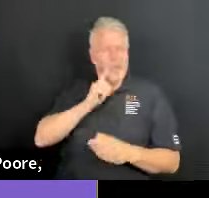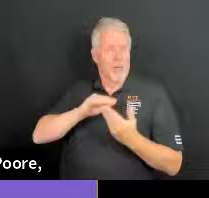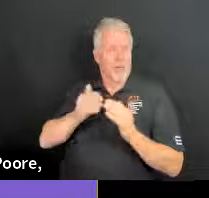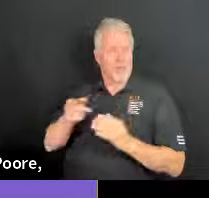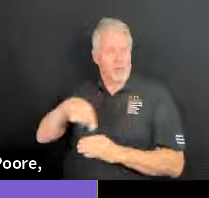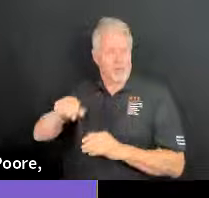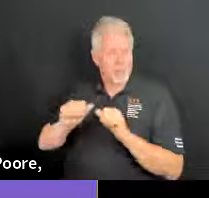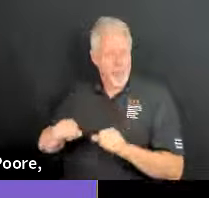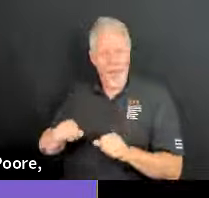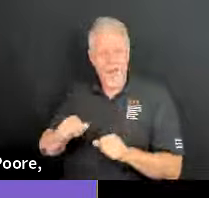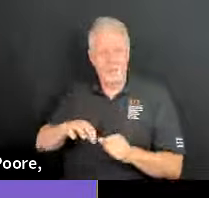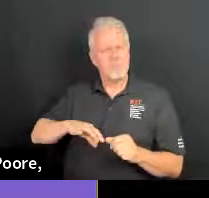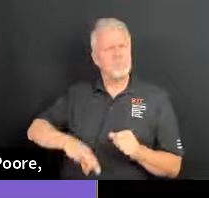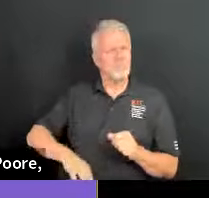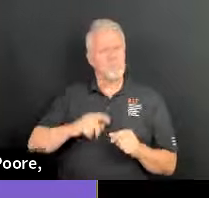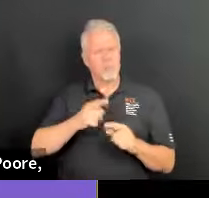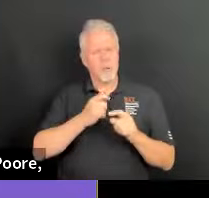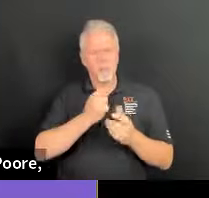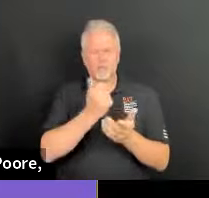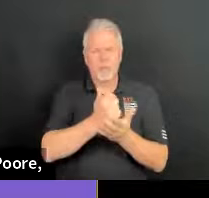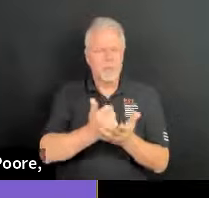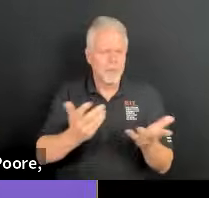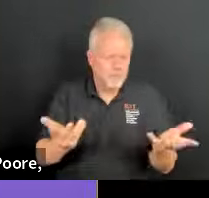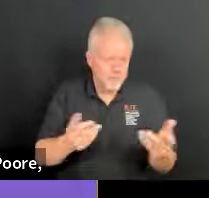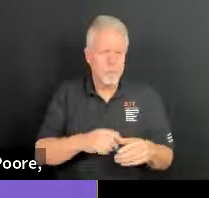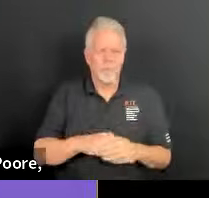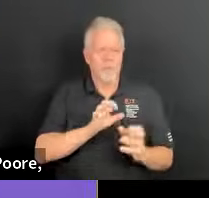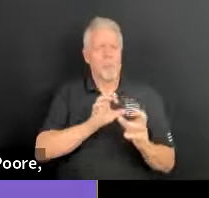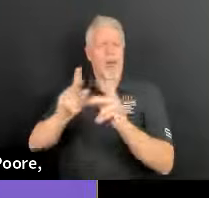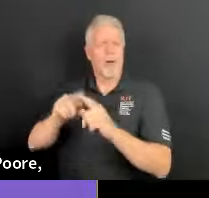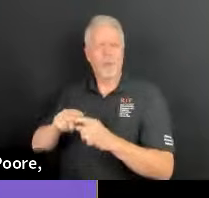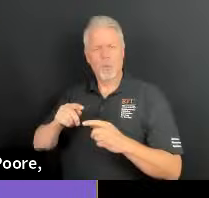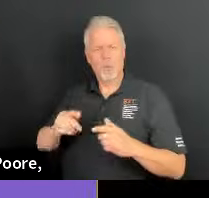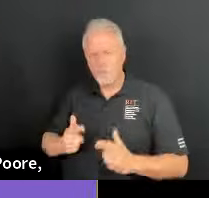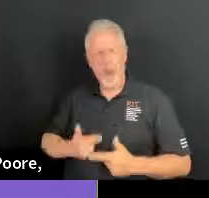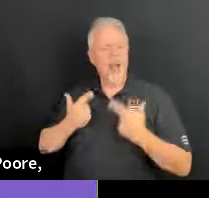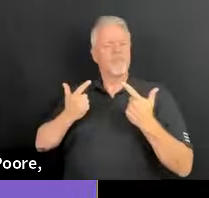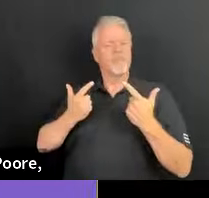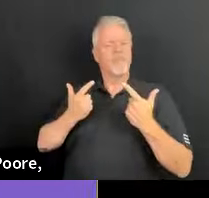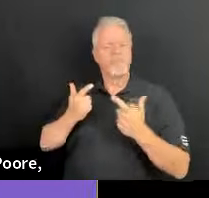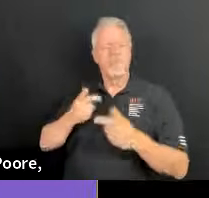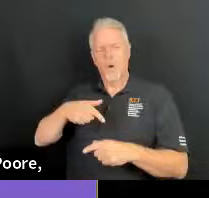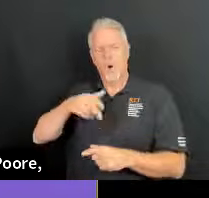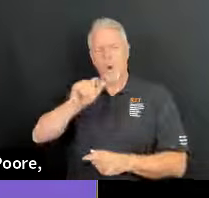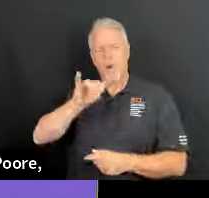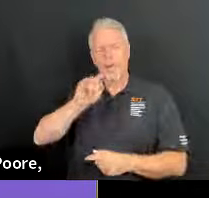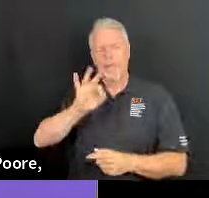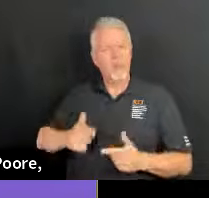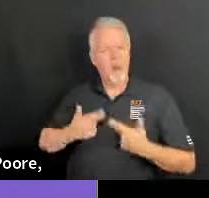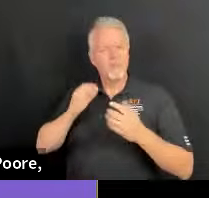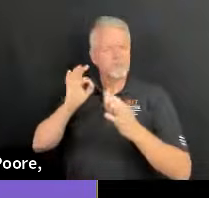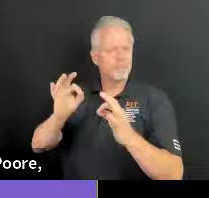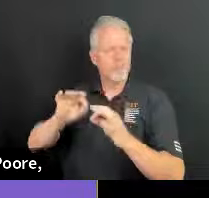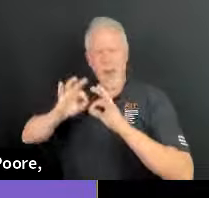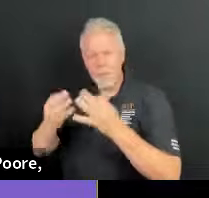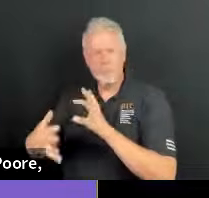try and elicit awareness. We try to get the community to understand the benefits of treatment. We try to get